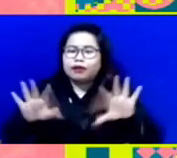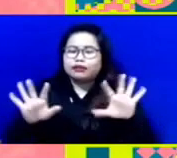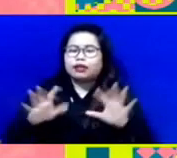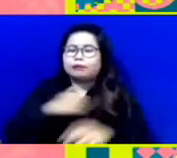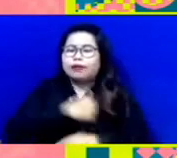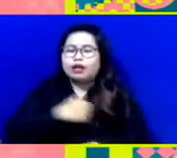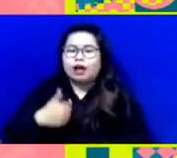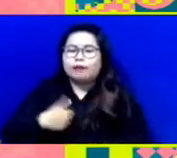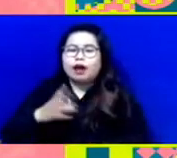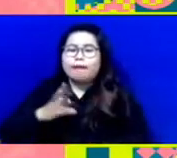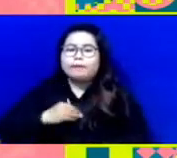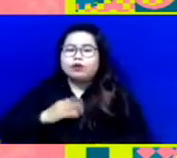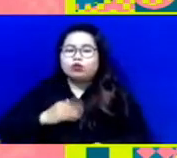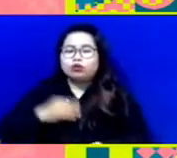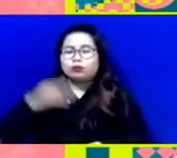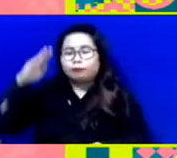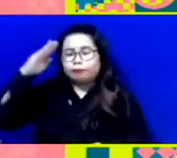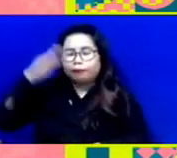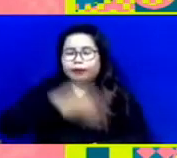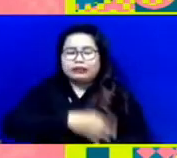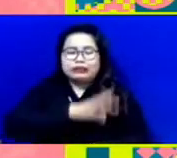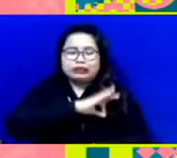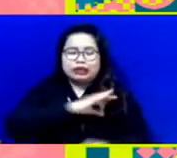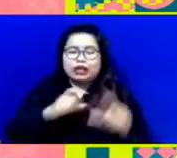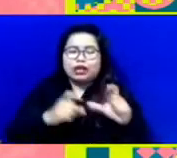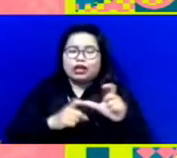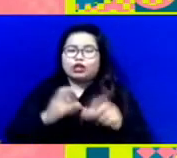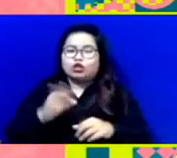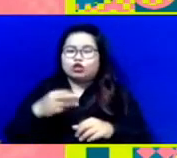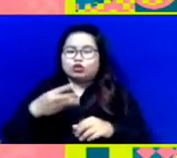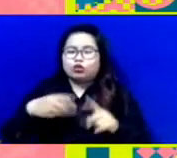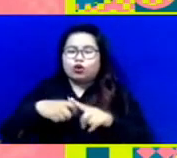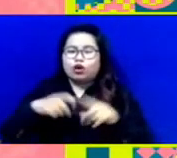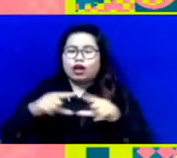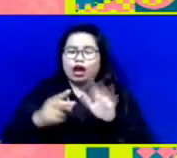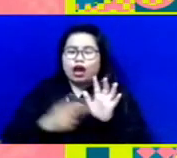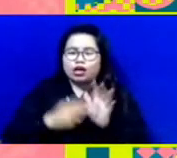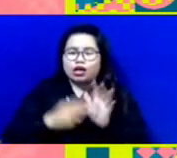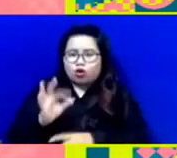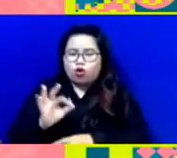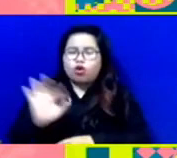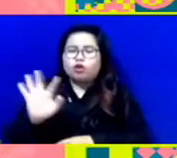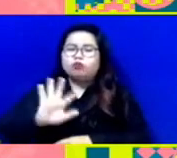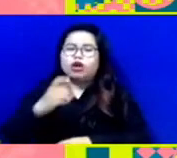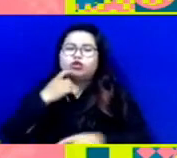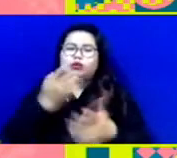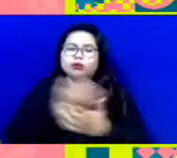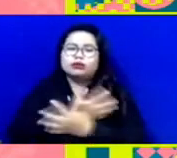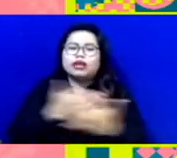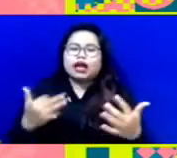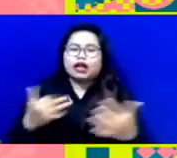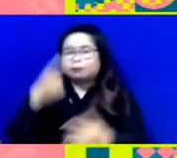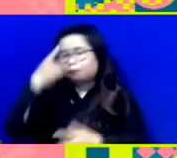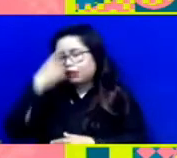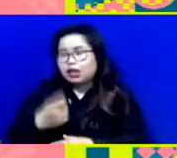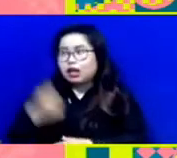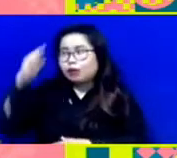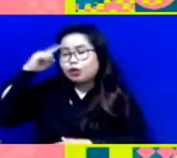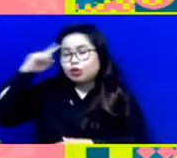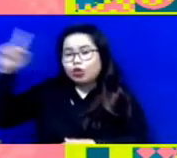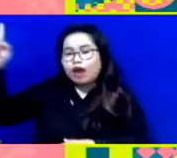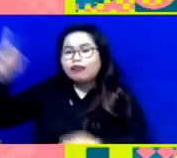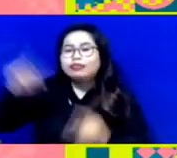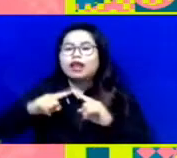according to Soekarno, not only should Indonesian people believe in God, but every citizen has the right